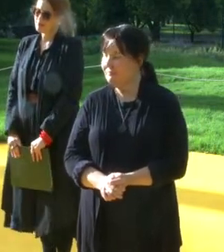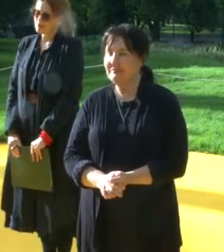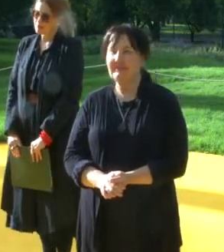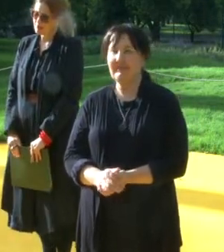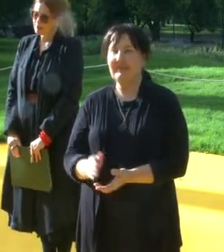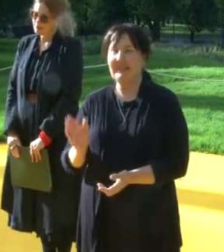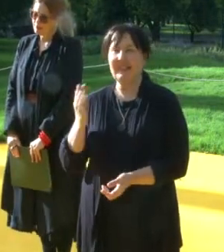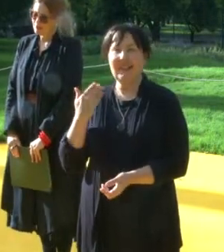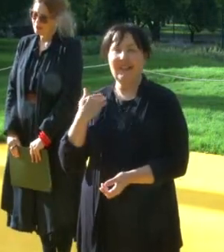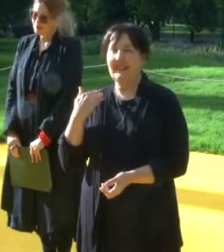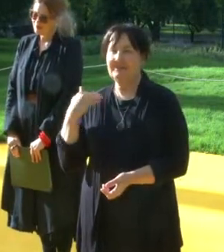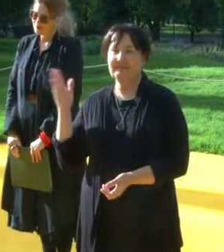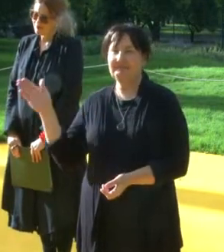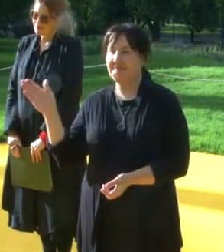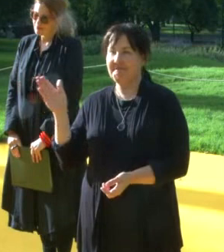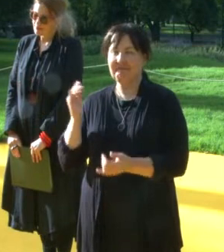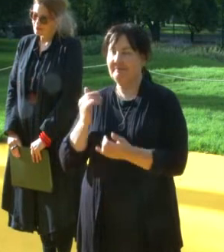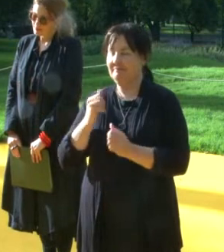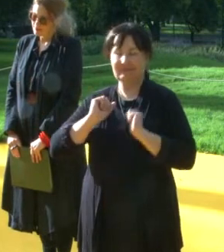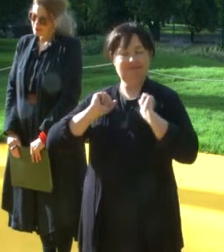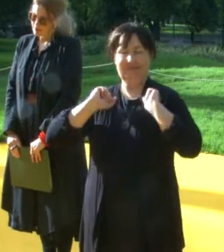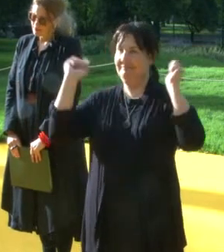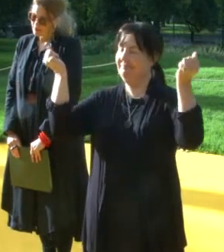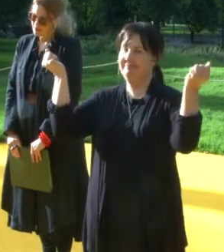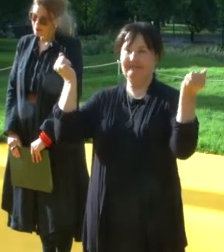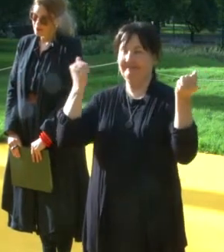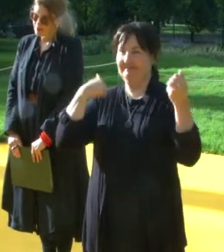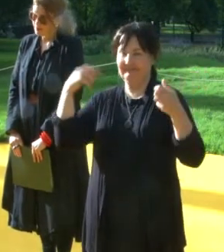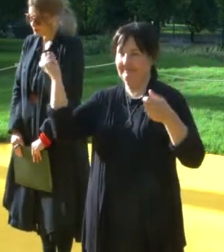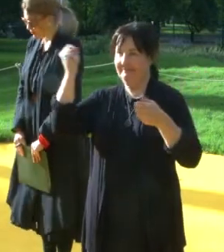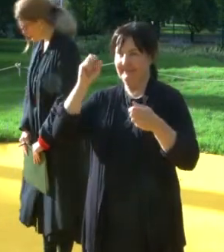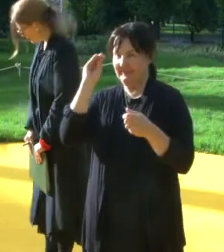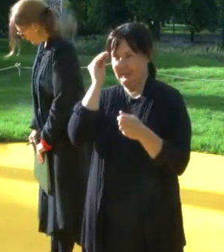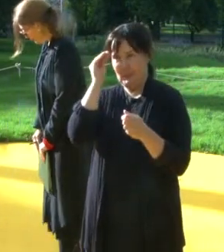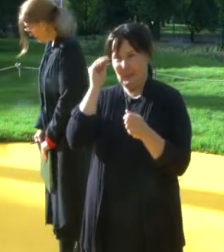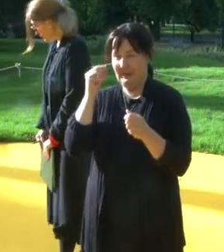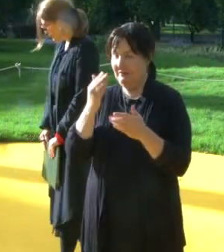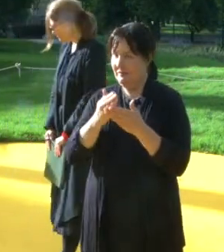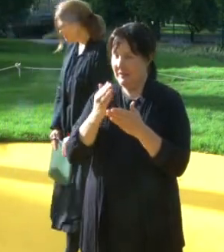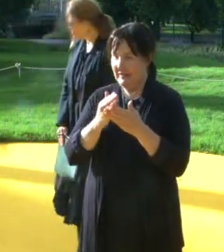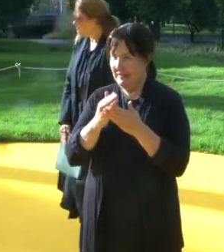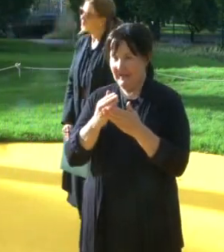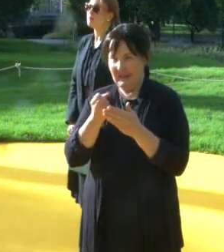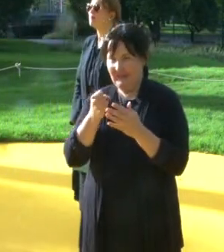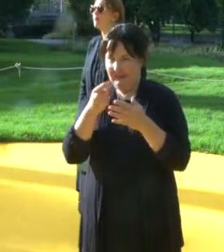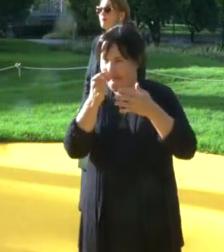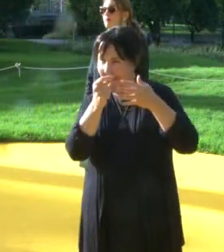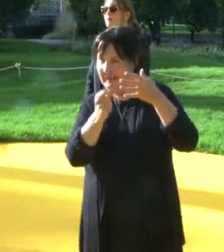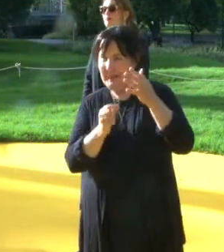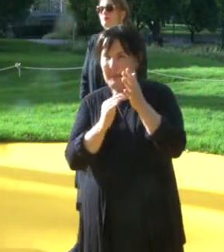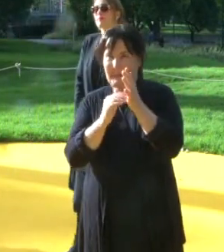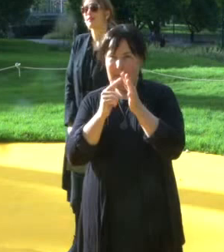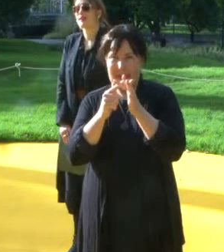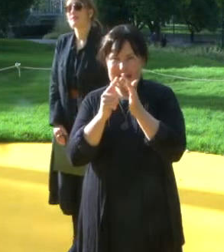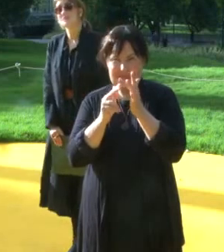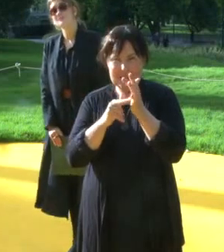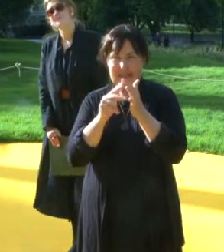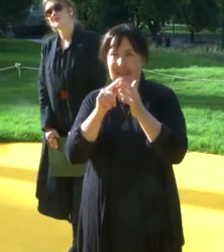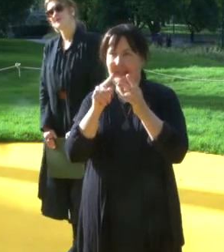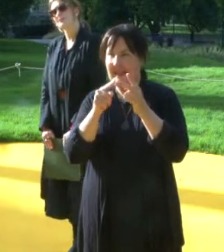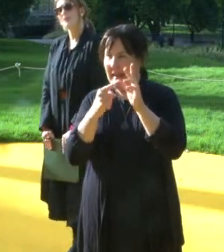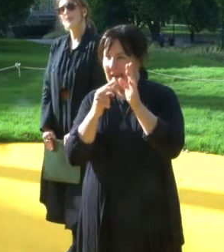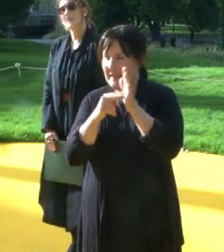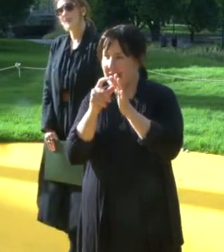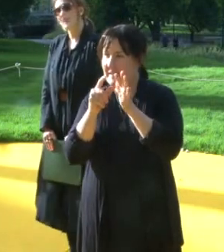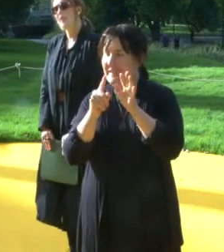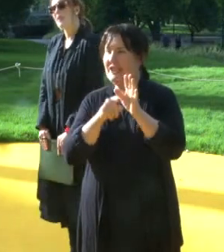I'm astonished to have won this prize against such extraordinary competition. Maxine Vannevar Clark and Andy